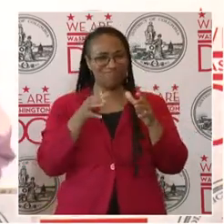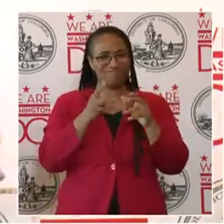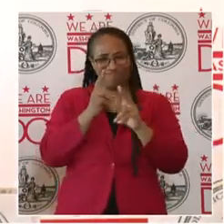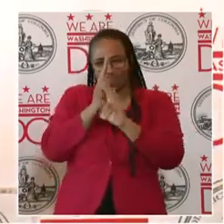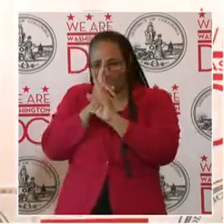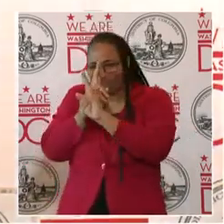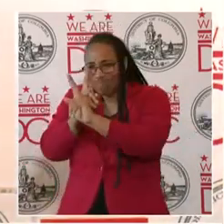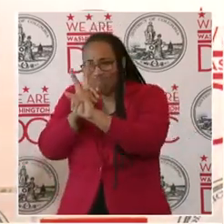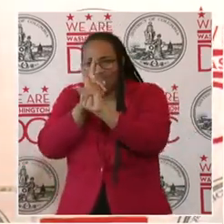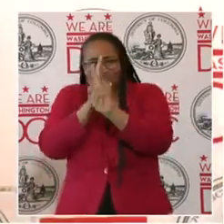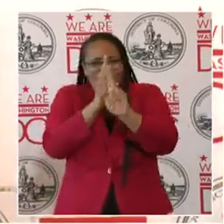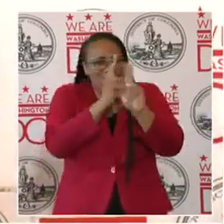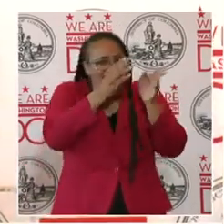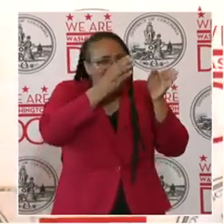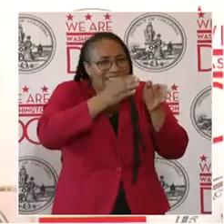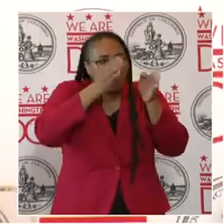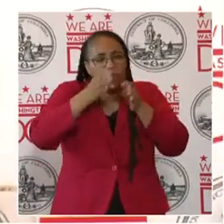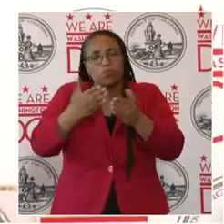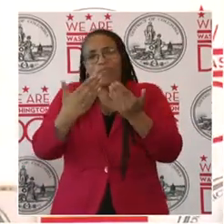Bowser.